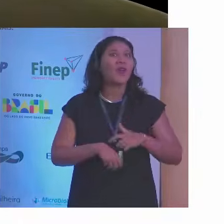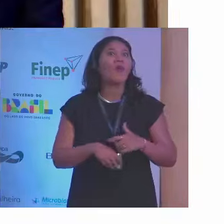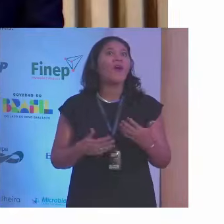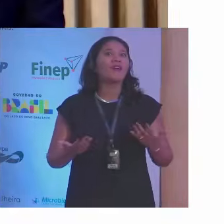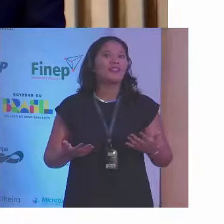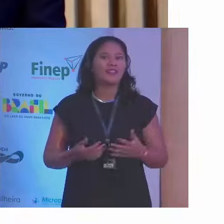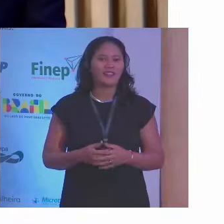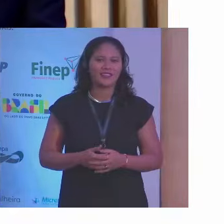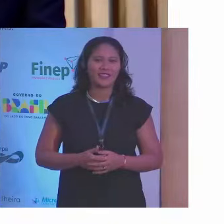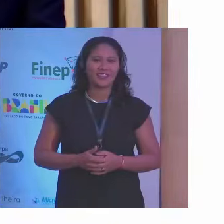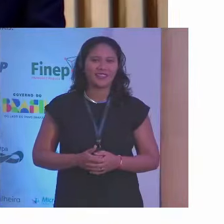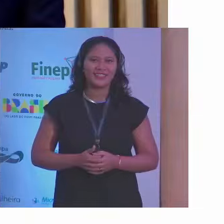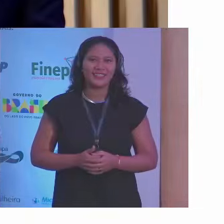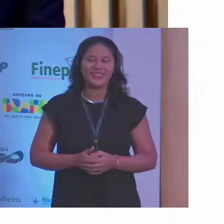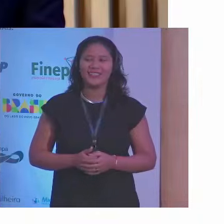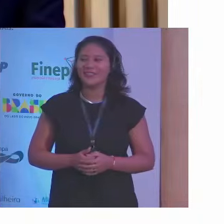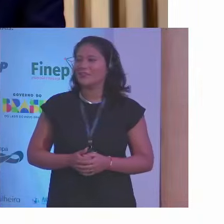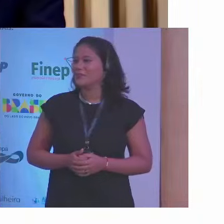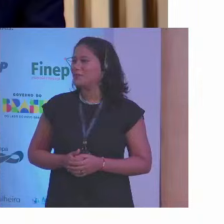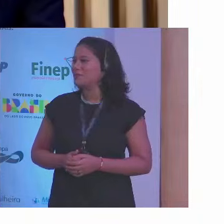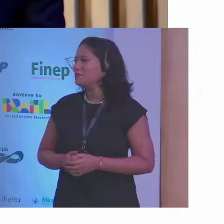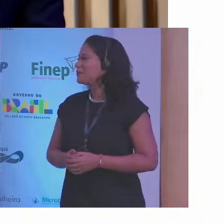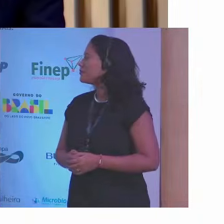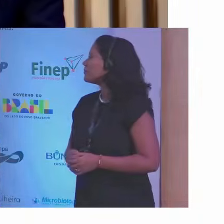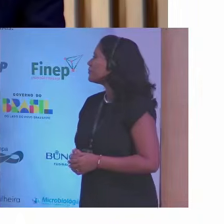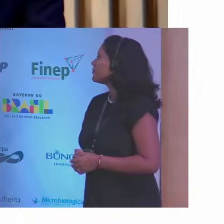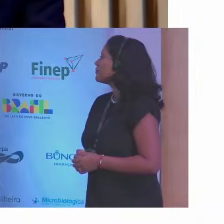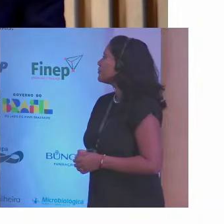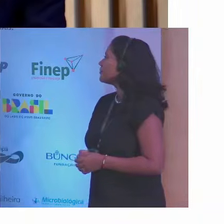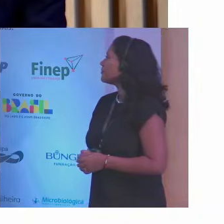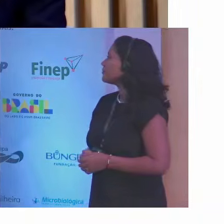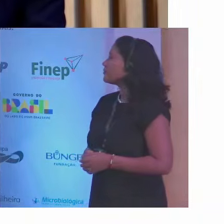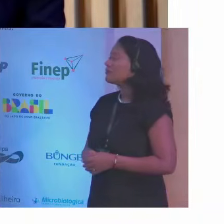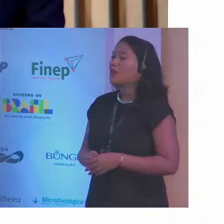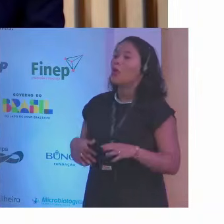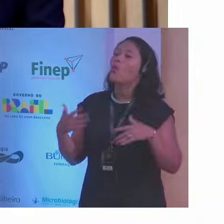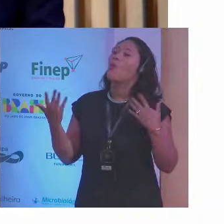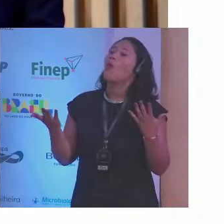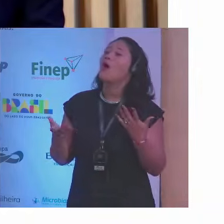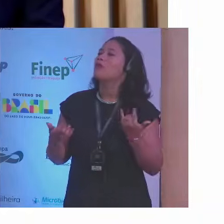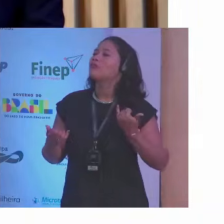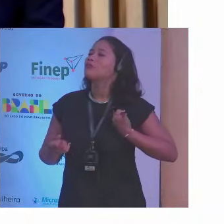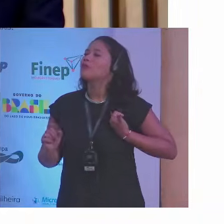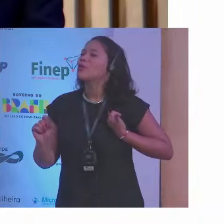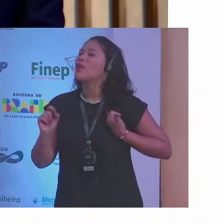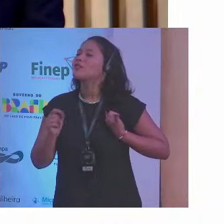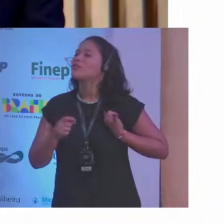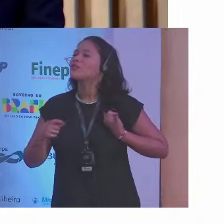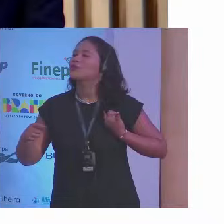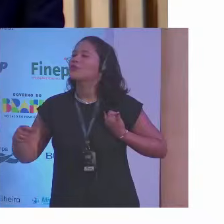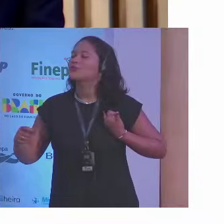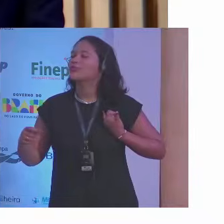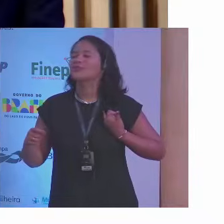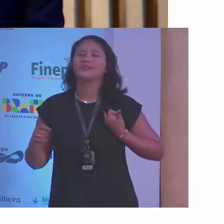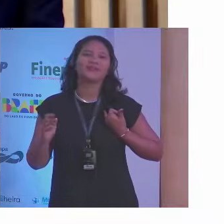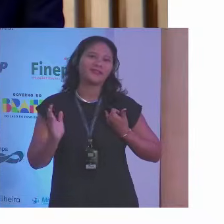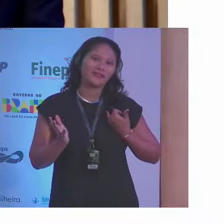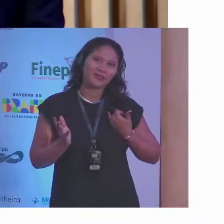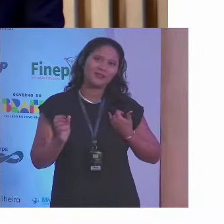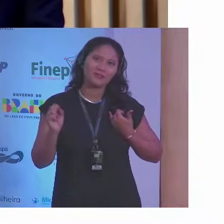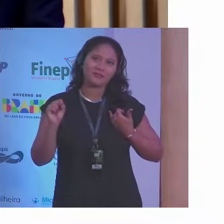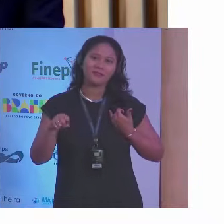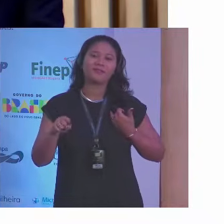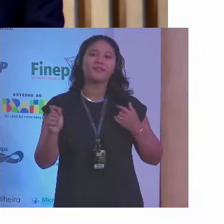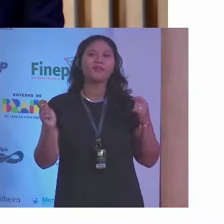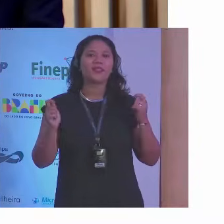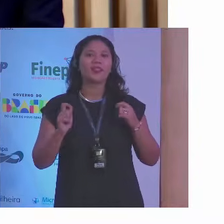I cannot say what will be the message. No. But yes, we have a drift model, and this